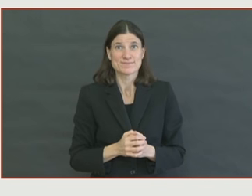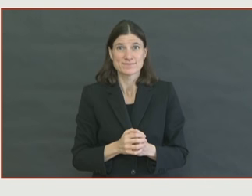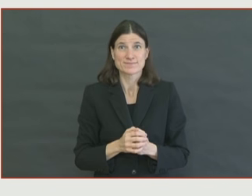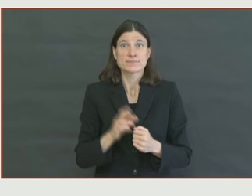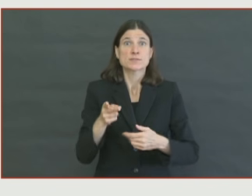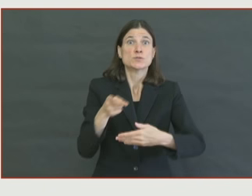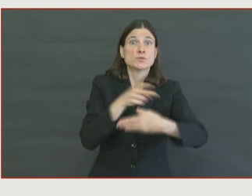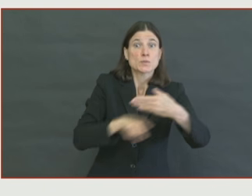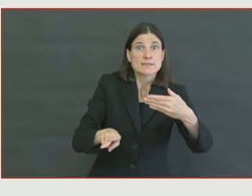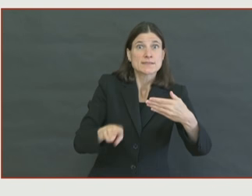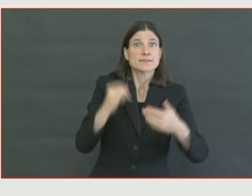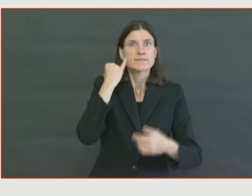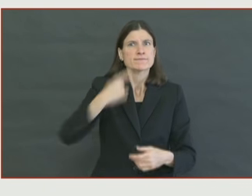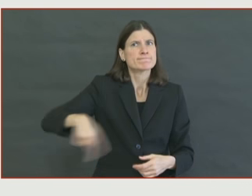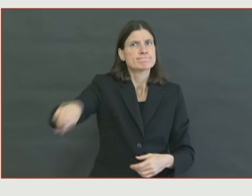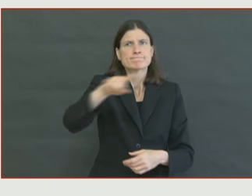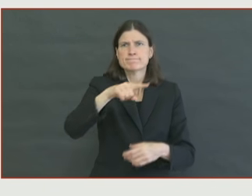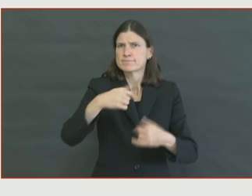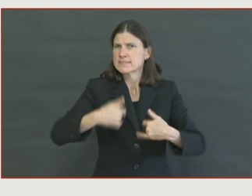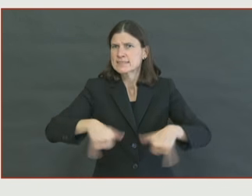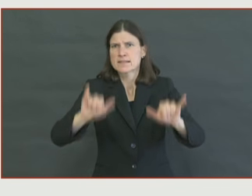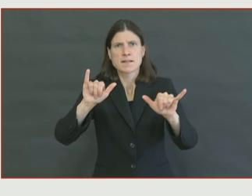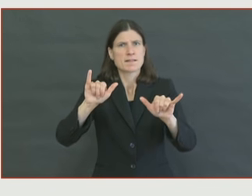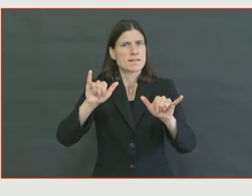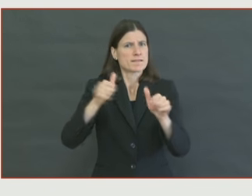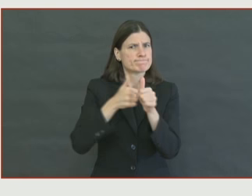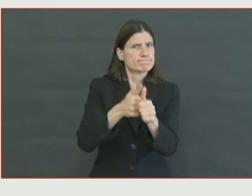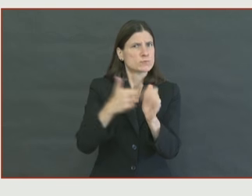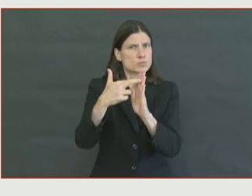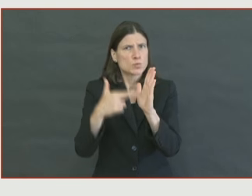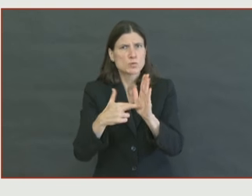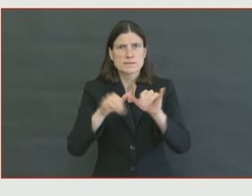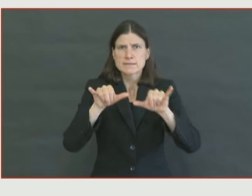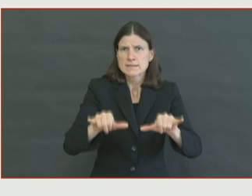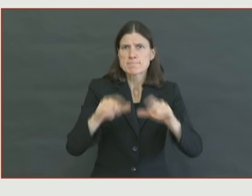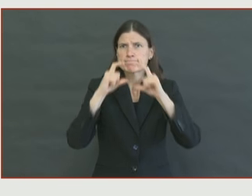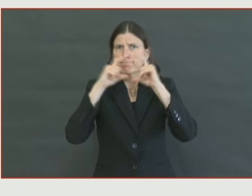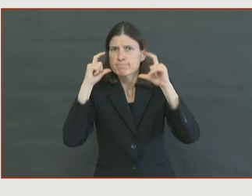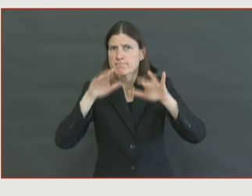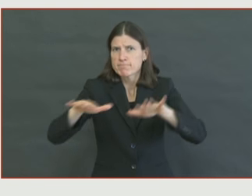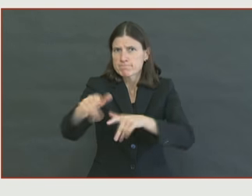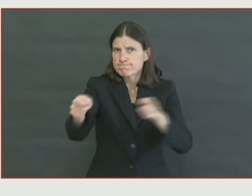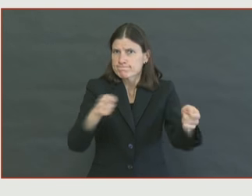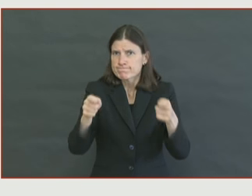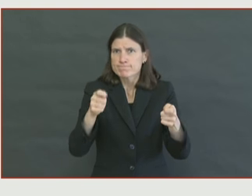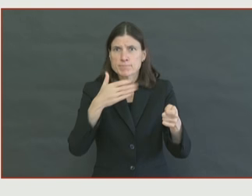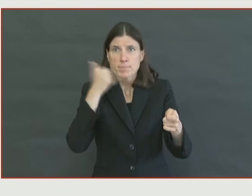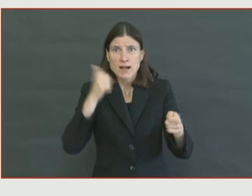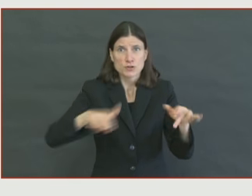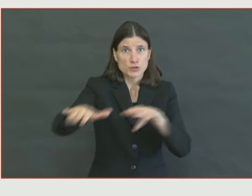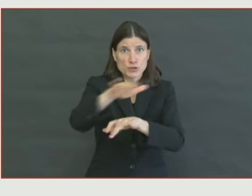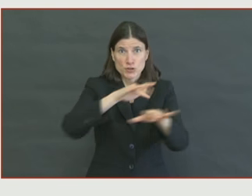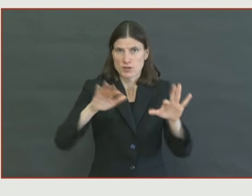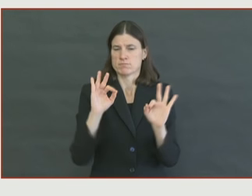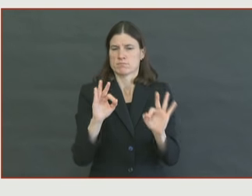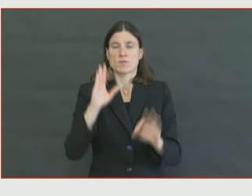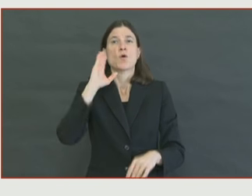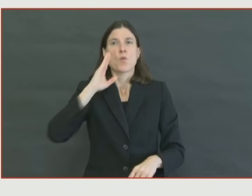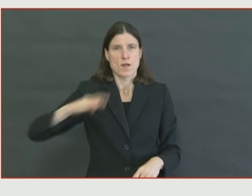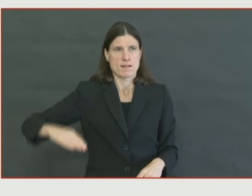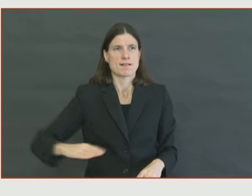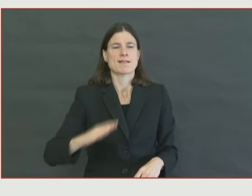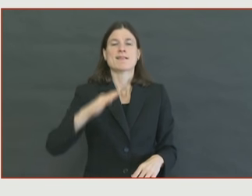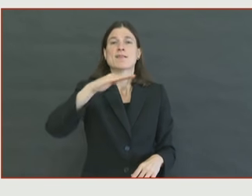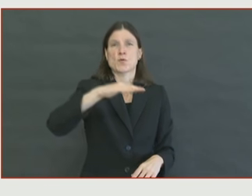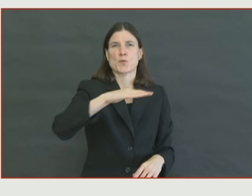if we hadn't taken those actions. And quite frankly, if you all didn't do the right thing and stay